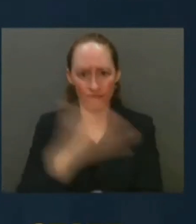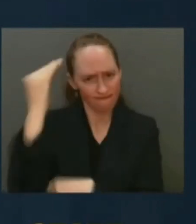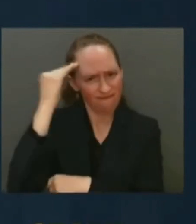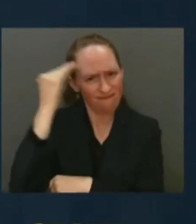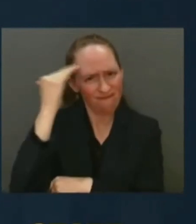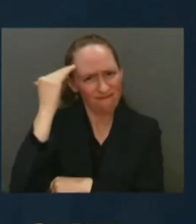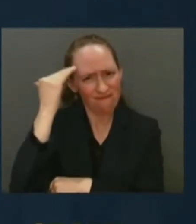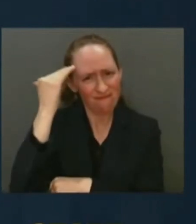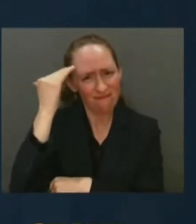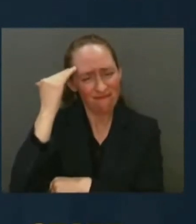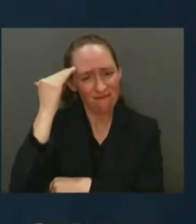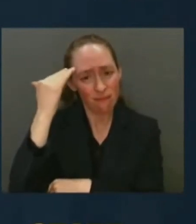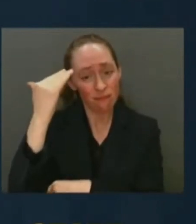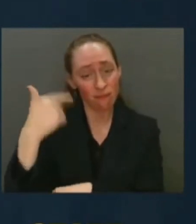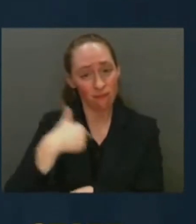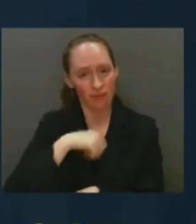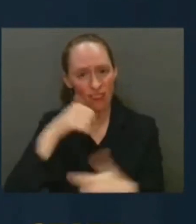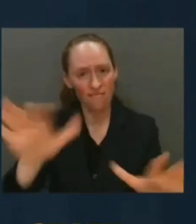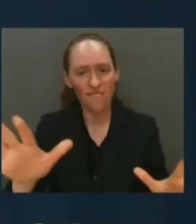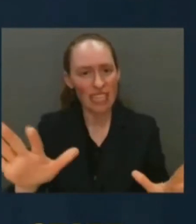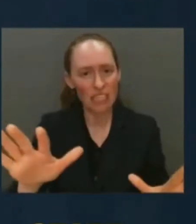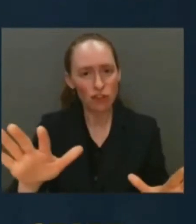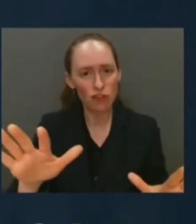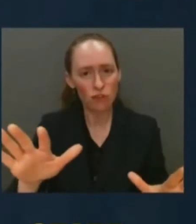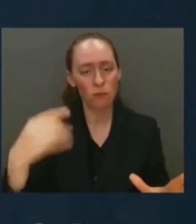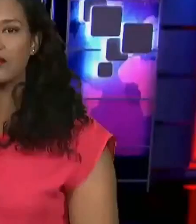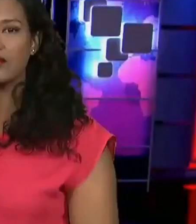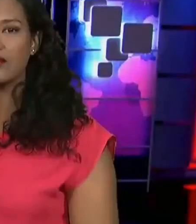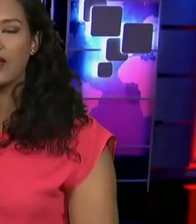at $35.